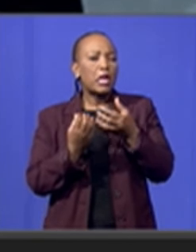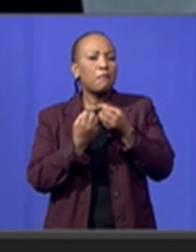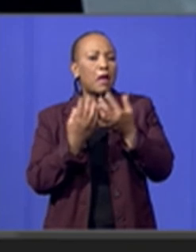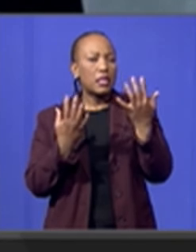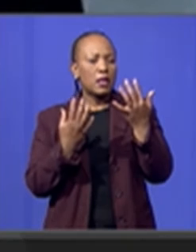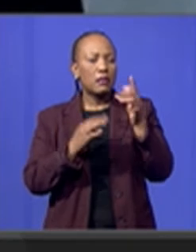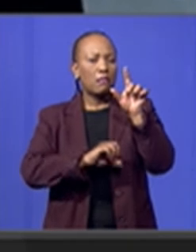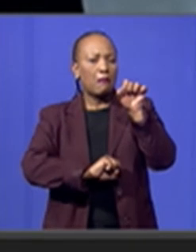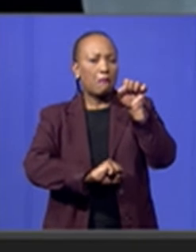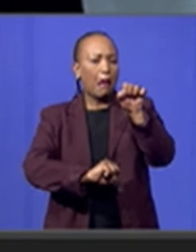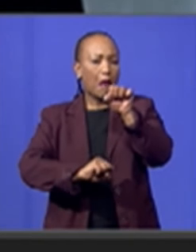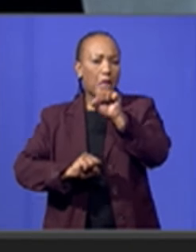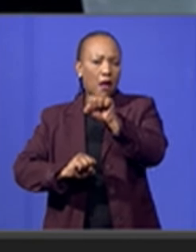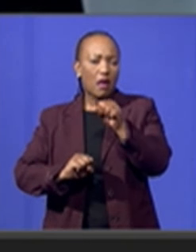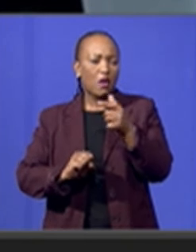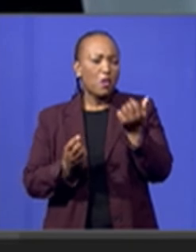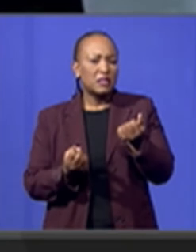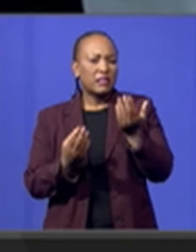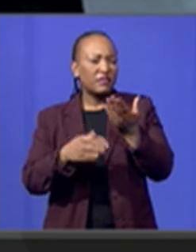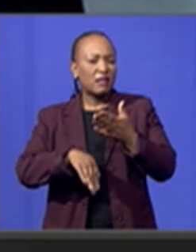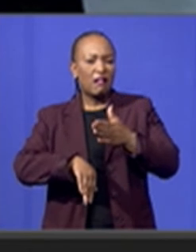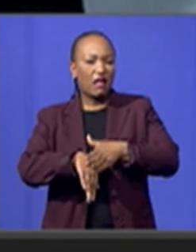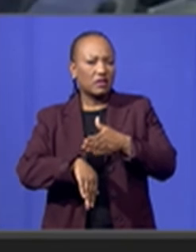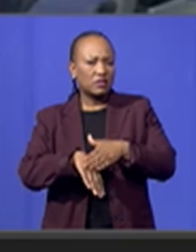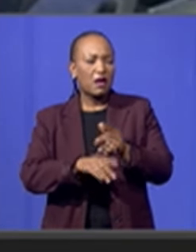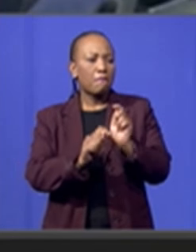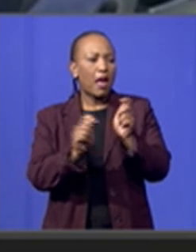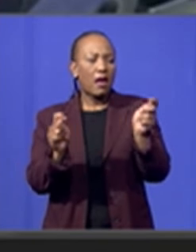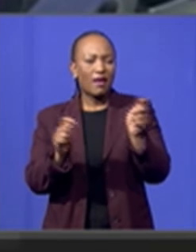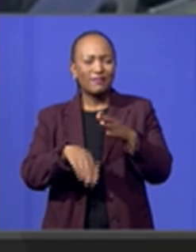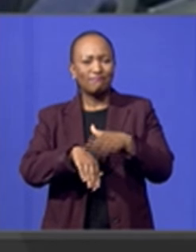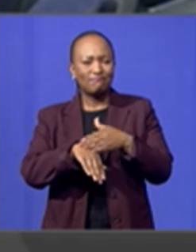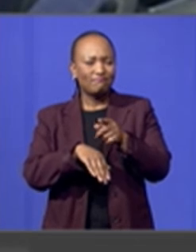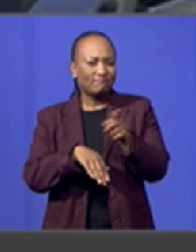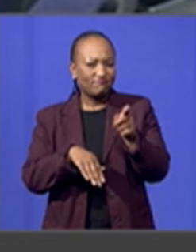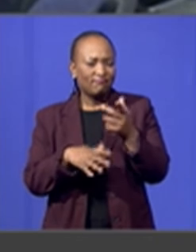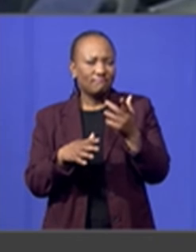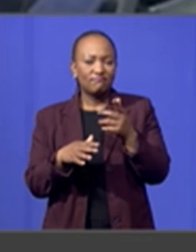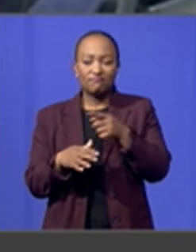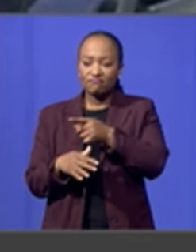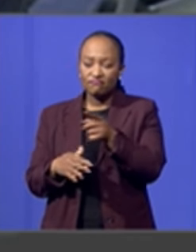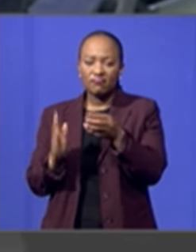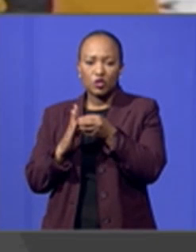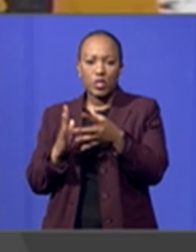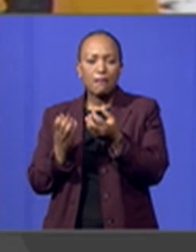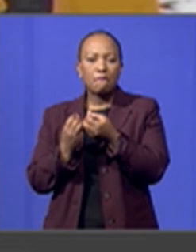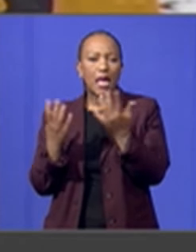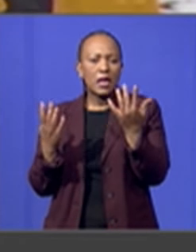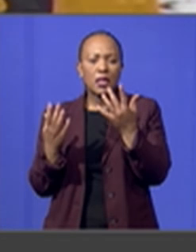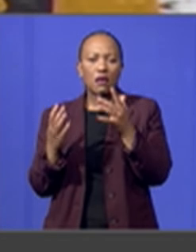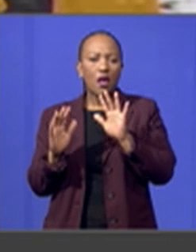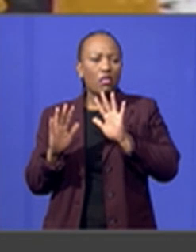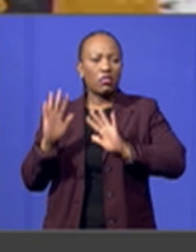ntlha ya dituelo tse di dirilweng thari le go retelelwa ga manaane a setheo tse di tlogetseng baithuti ba le dikete go ralala